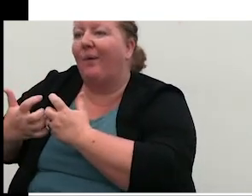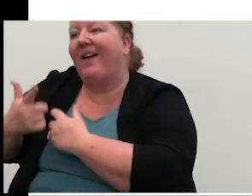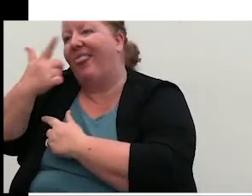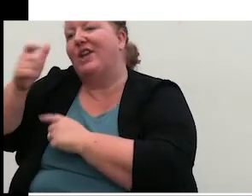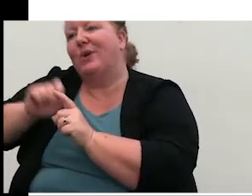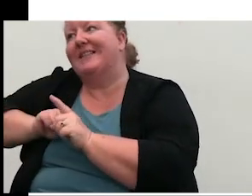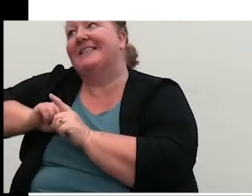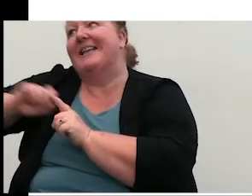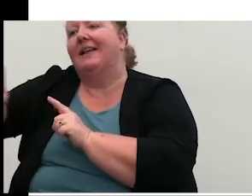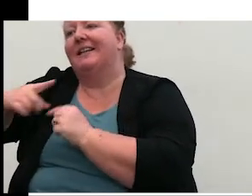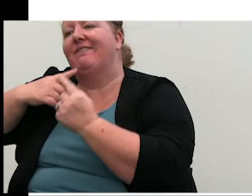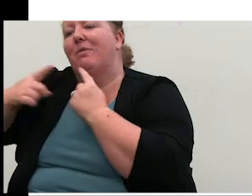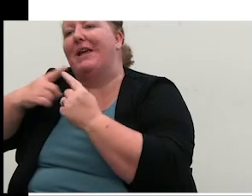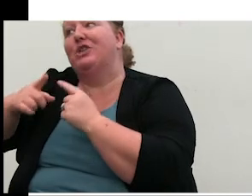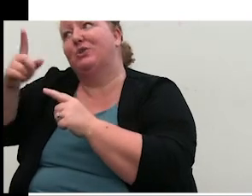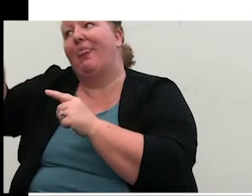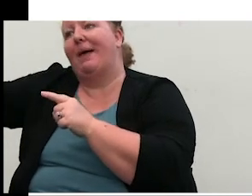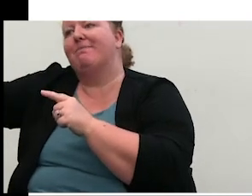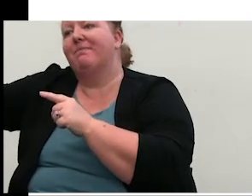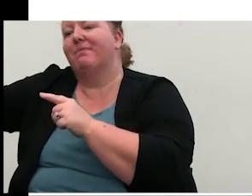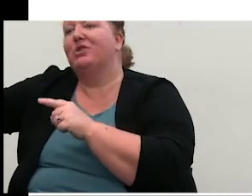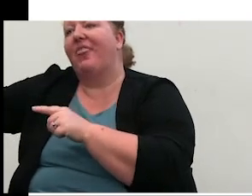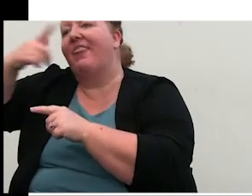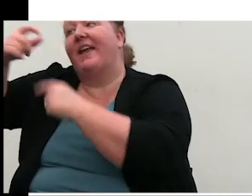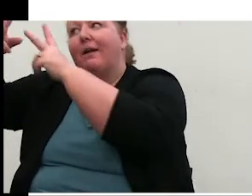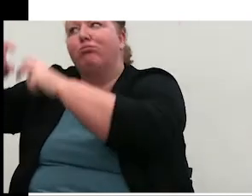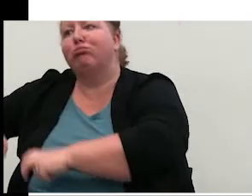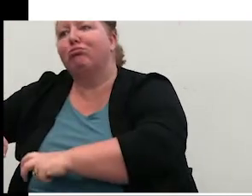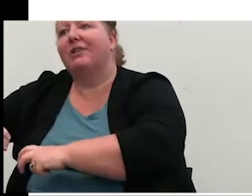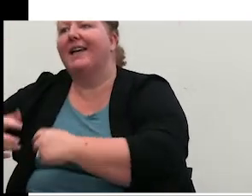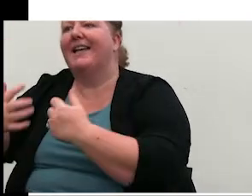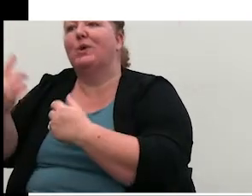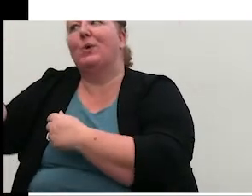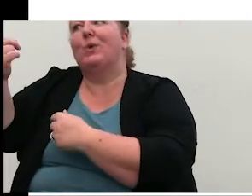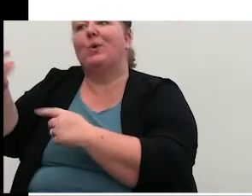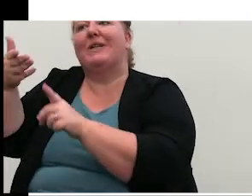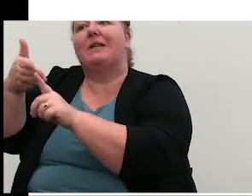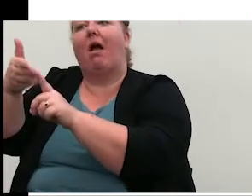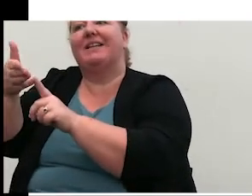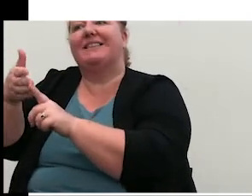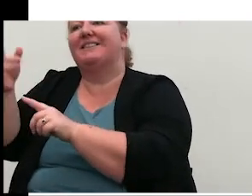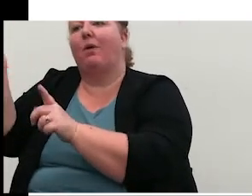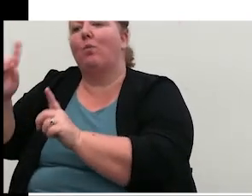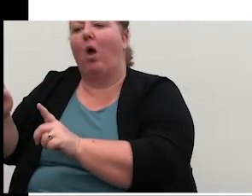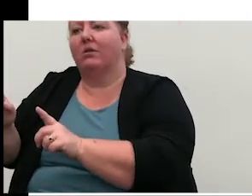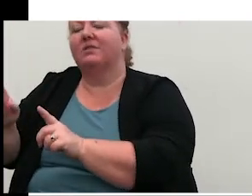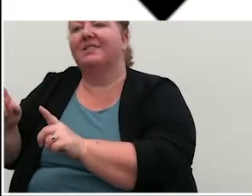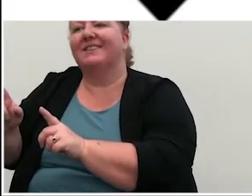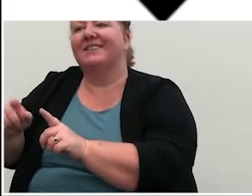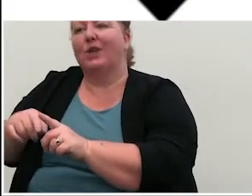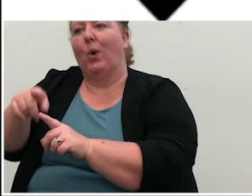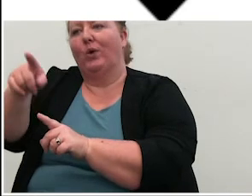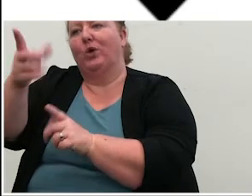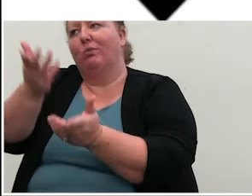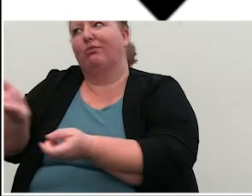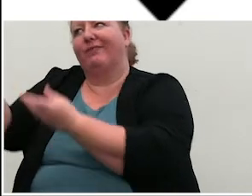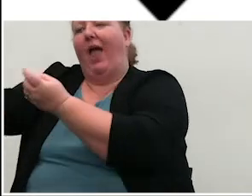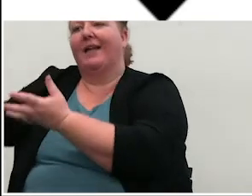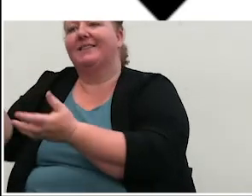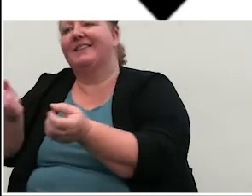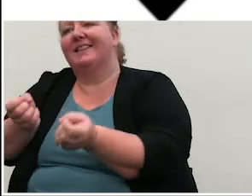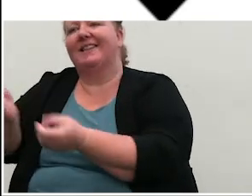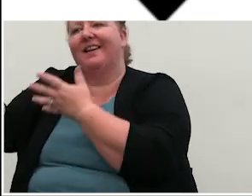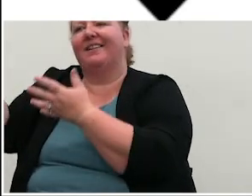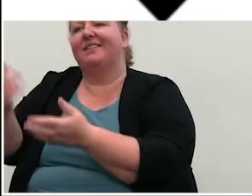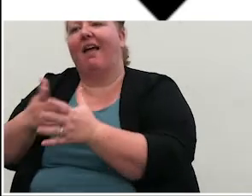that information back to them, and so they're able to do some research into who gets targeted with what, because the problem is, although we're